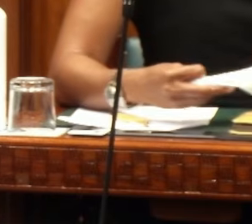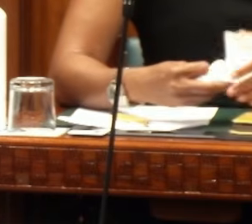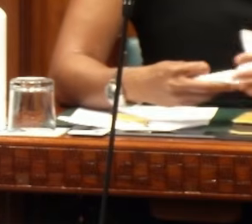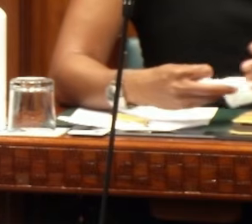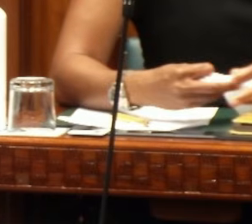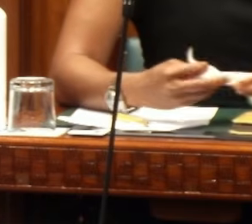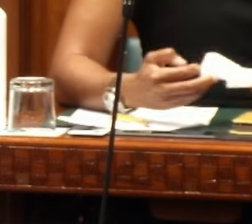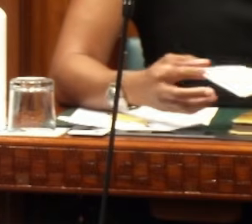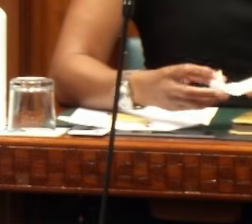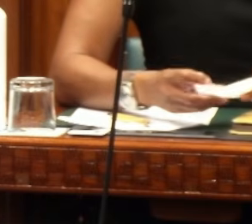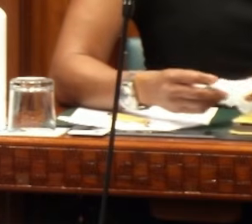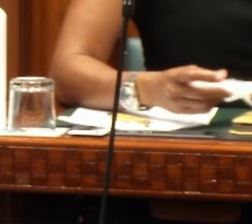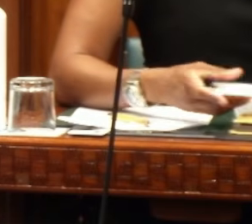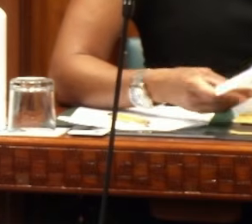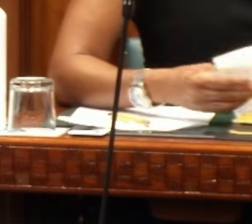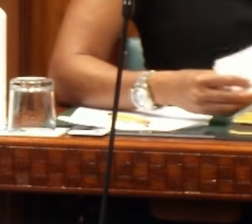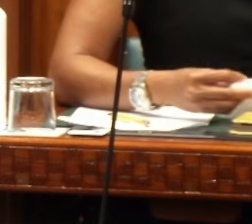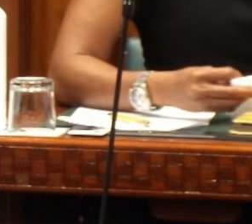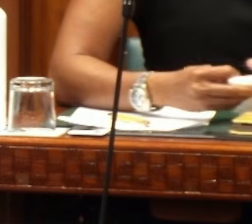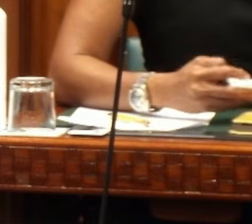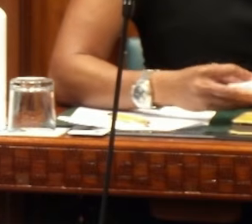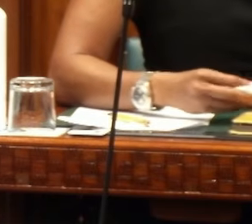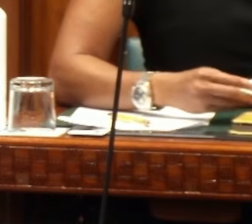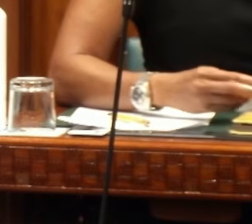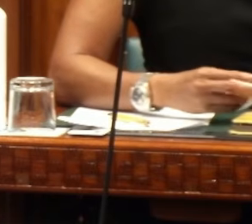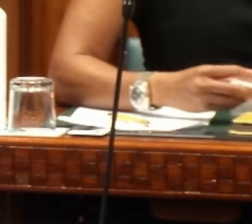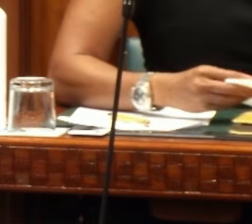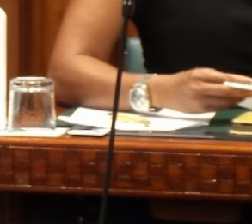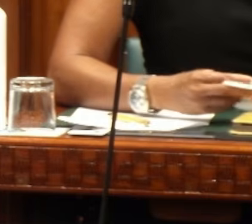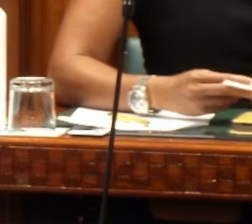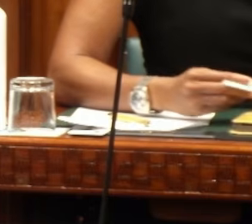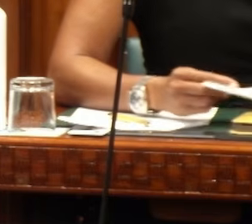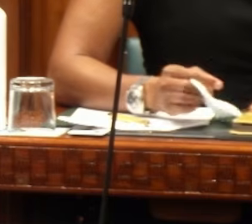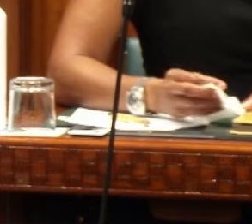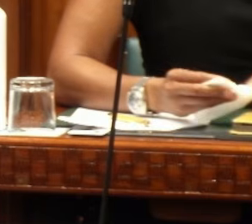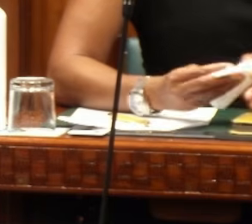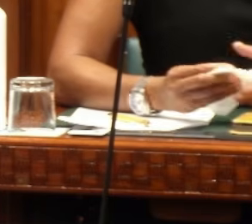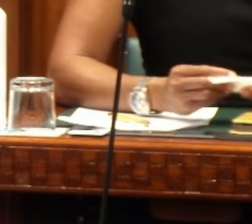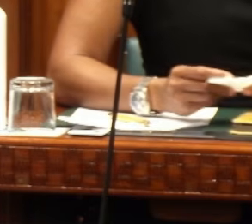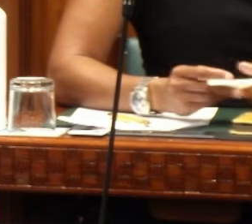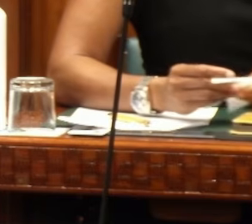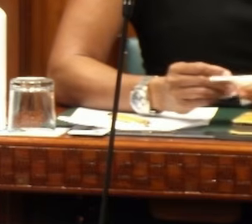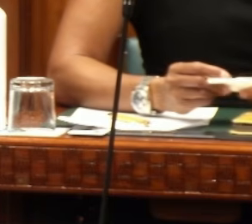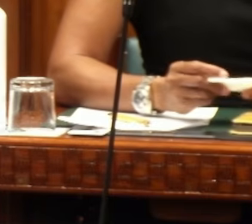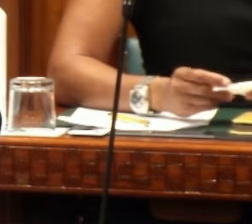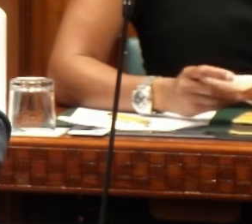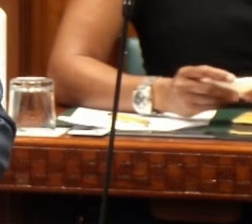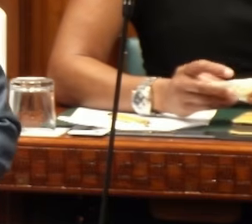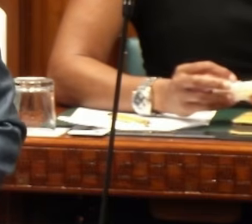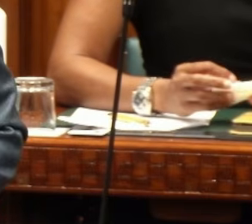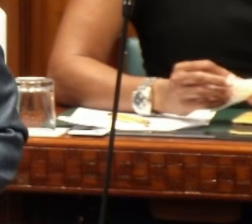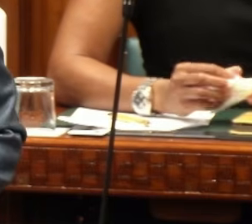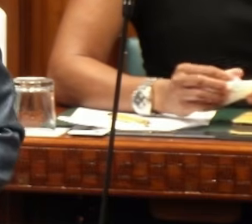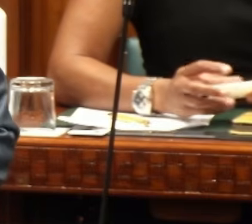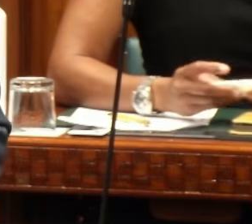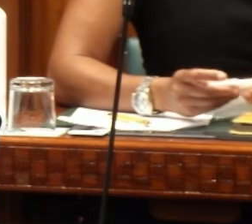the small crafts app already used across the Pacific. These strategic partnerships, advanced tools, and regional cooperation efforts reflect